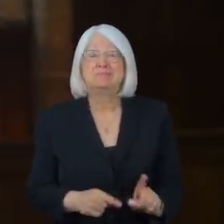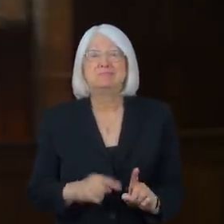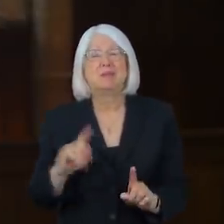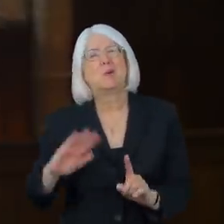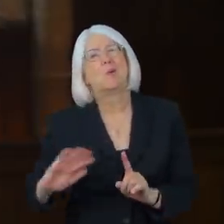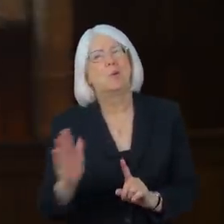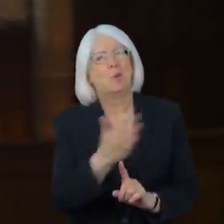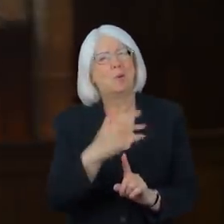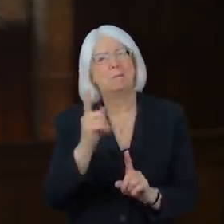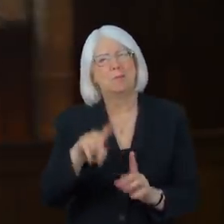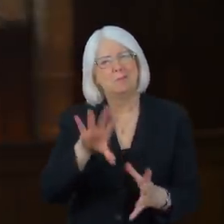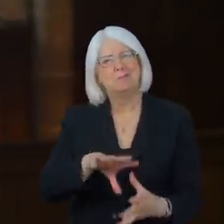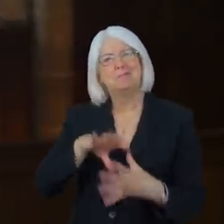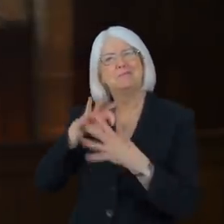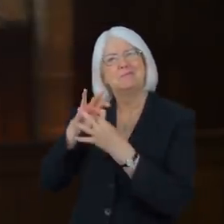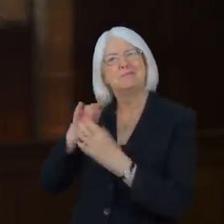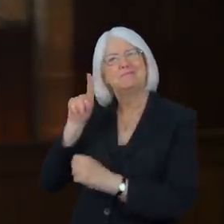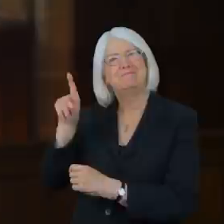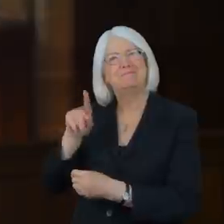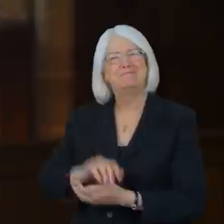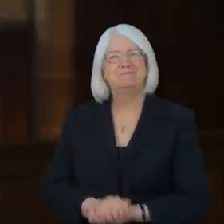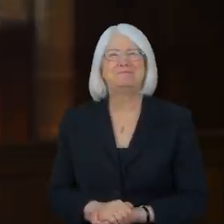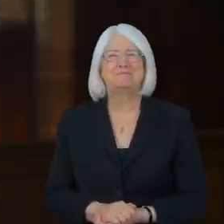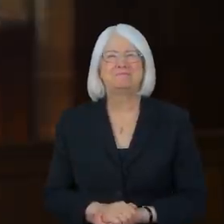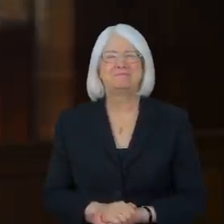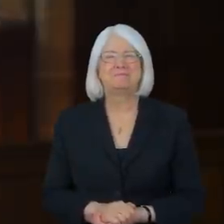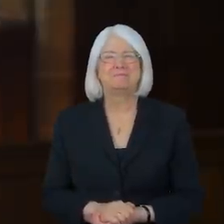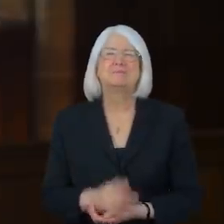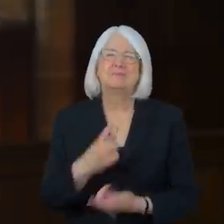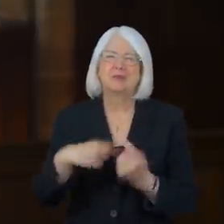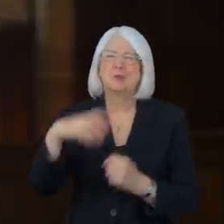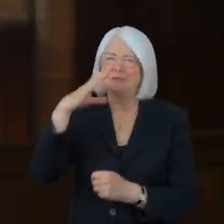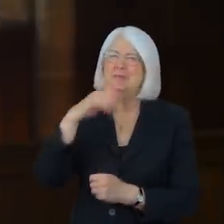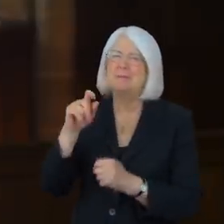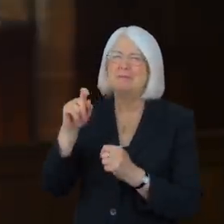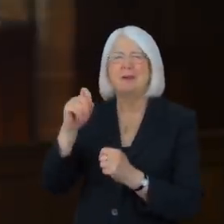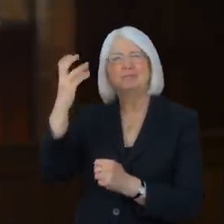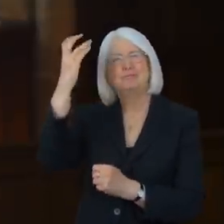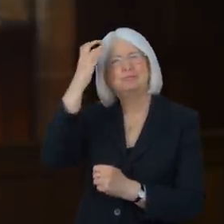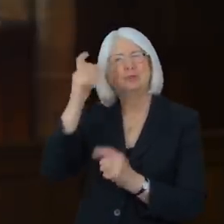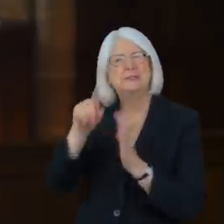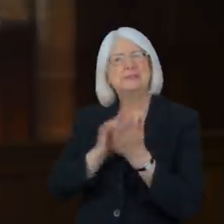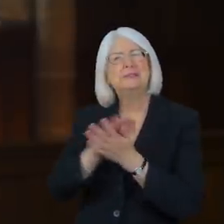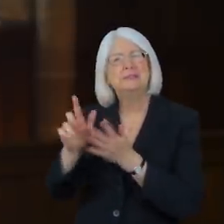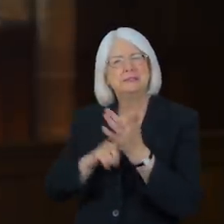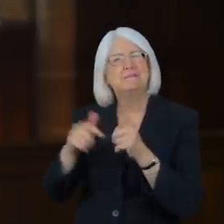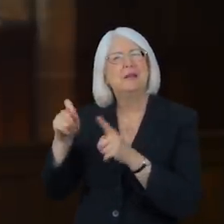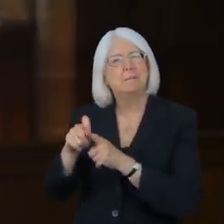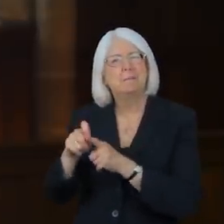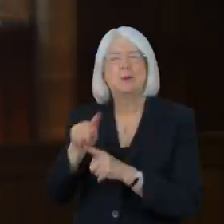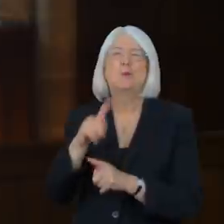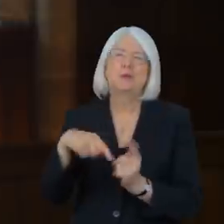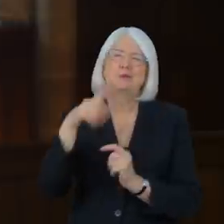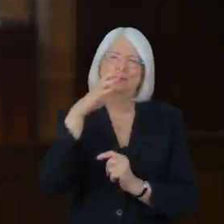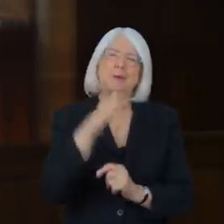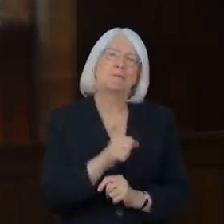gathered all people to himself. As we remember Prince Philip, let us pray for the Queen,